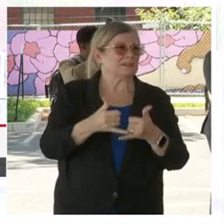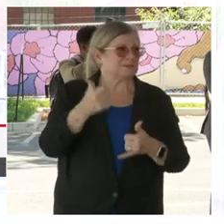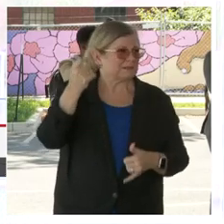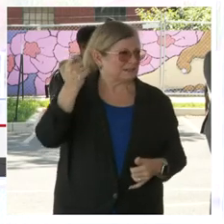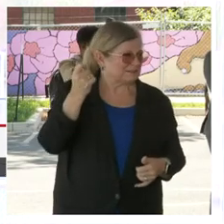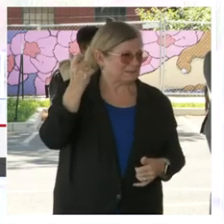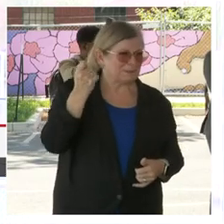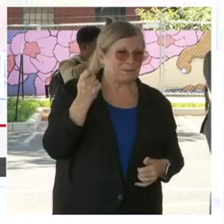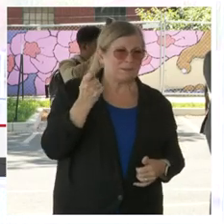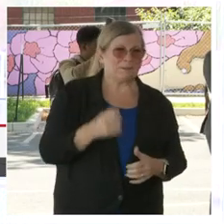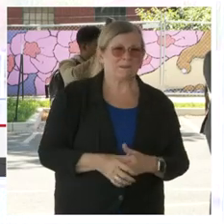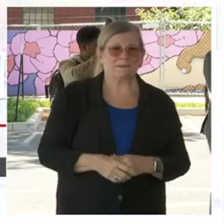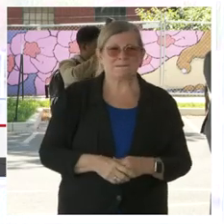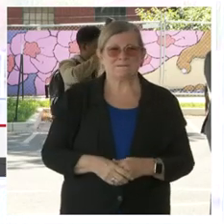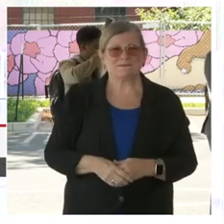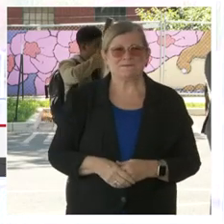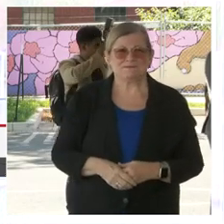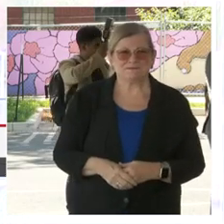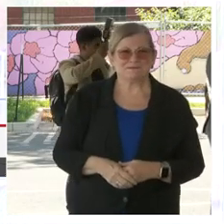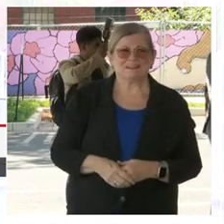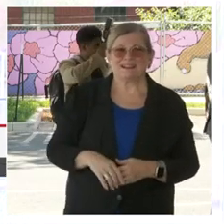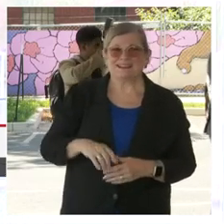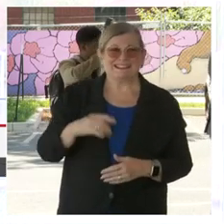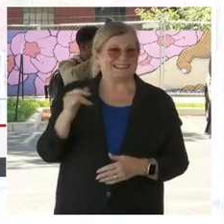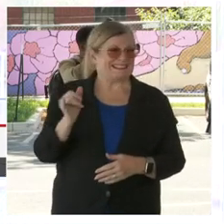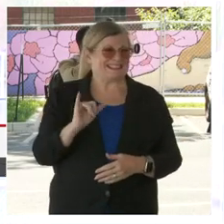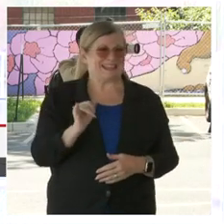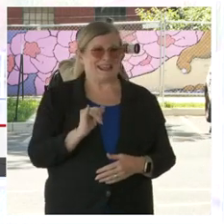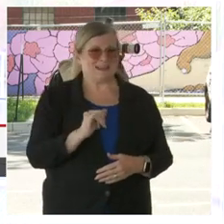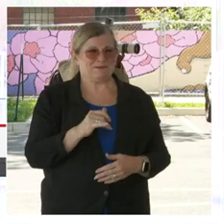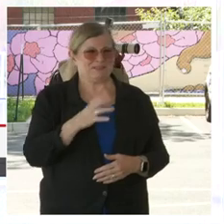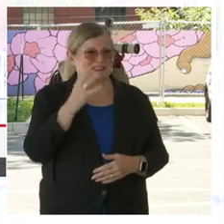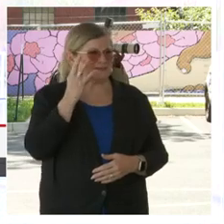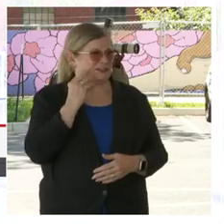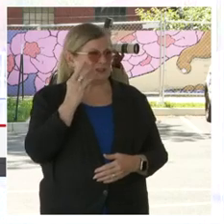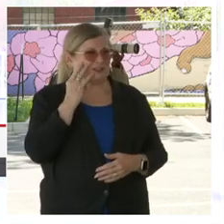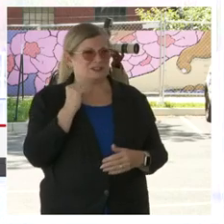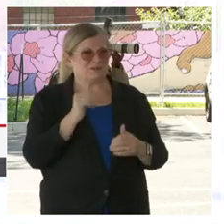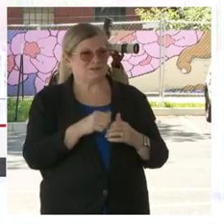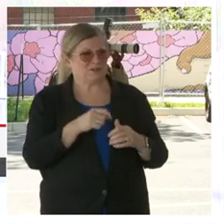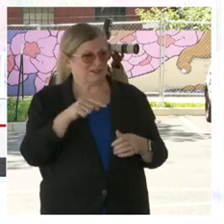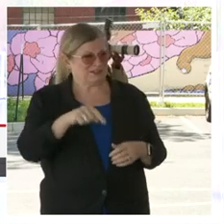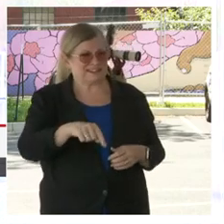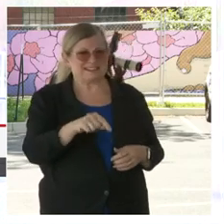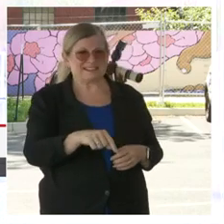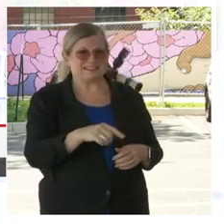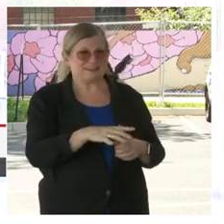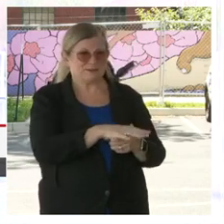And now, like Latrina said, I'm the experience manager here for the Ensign Retail Village.